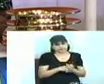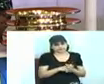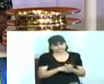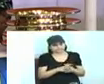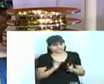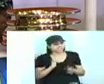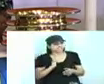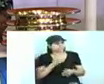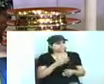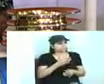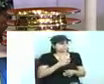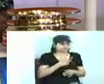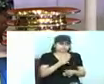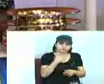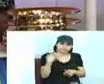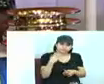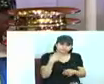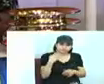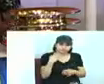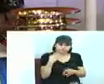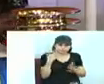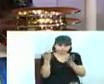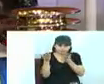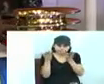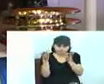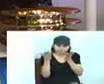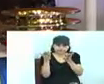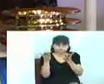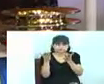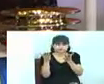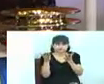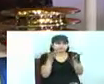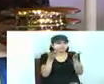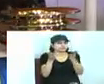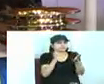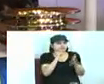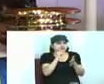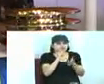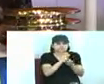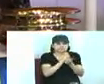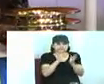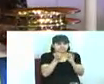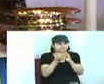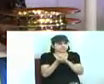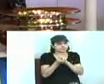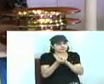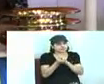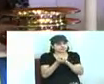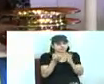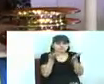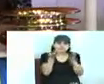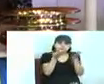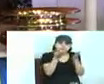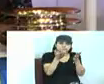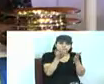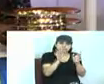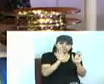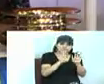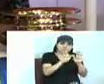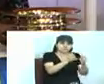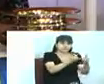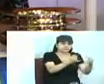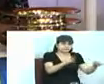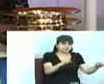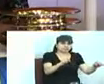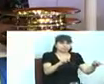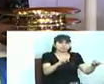Ours is a risky ministry. It's the ministry of not conforming. It's the ministry of pushing boundaries.